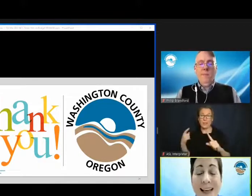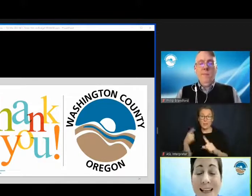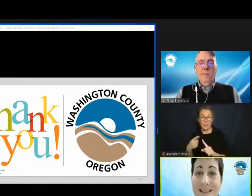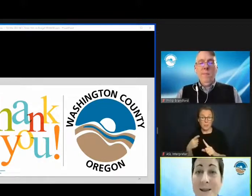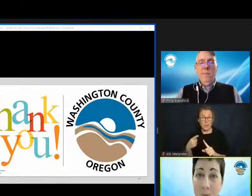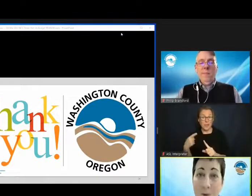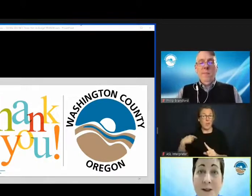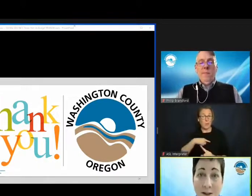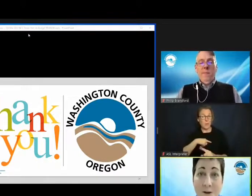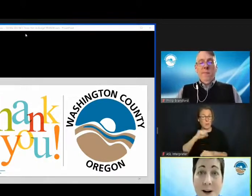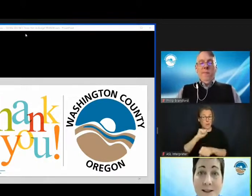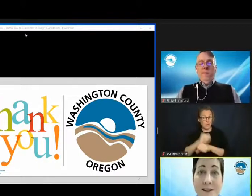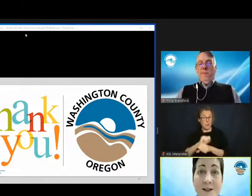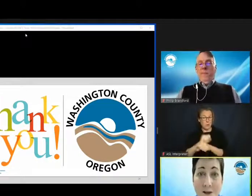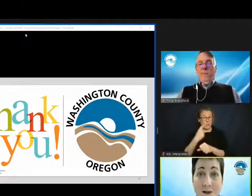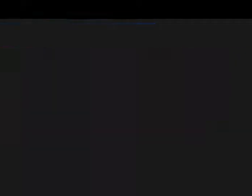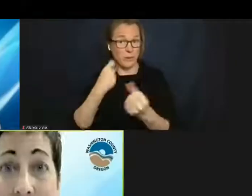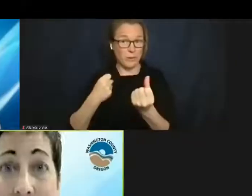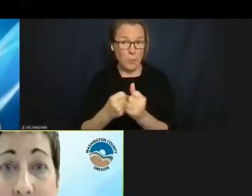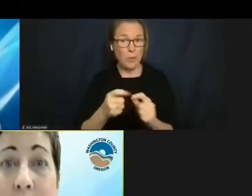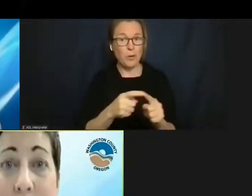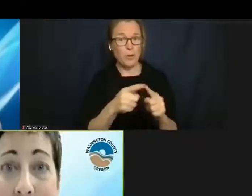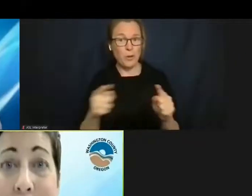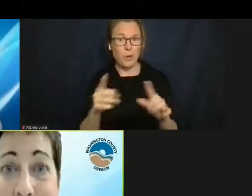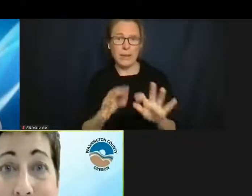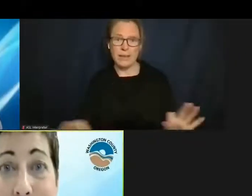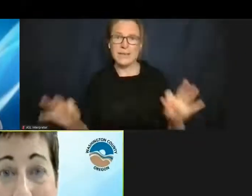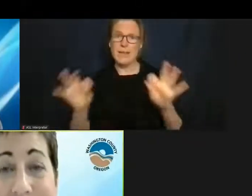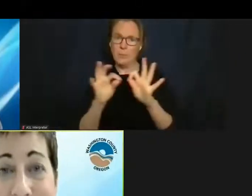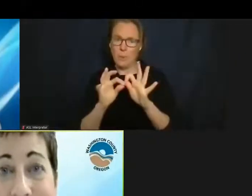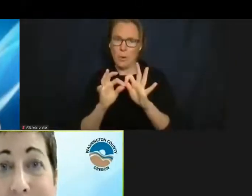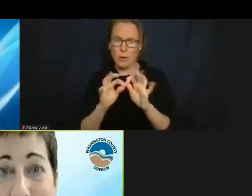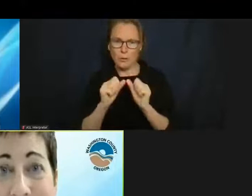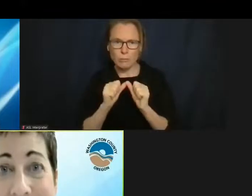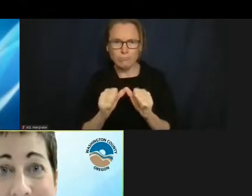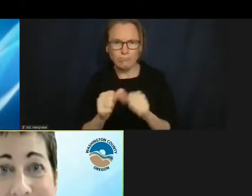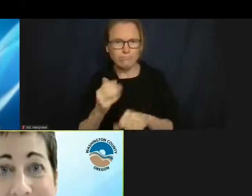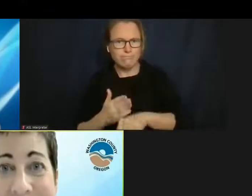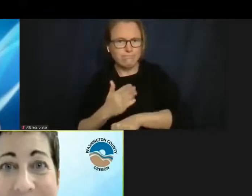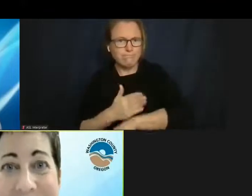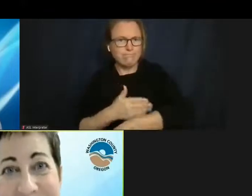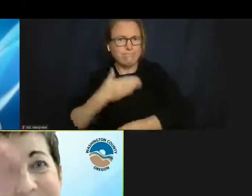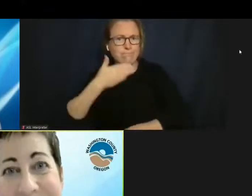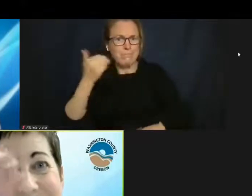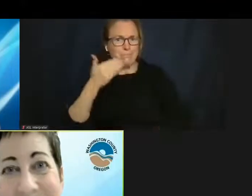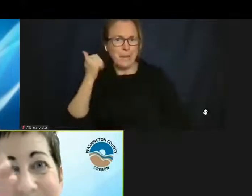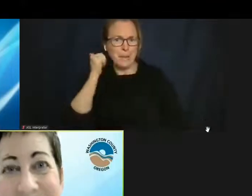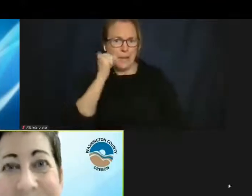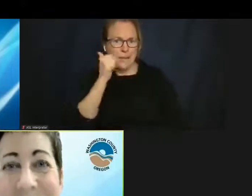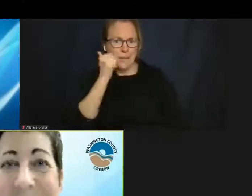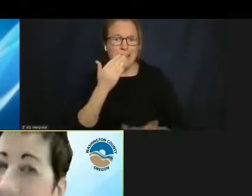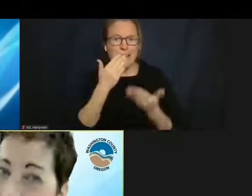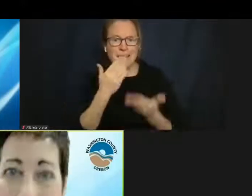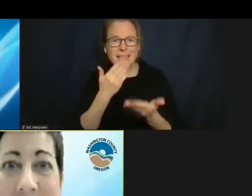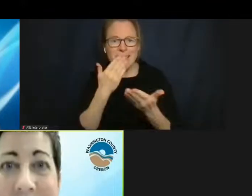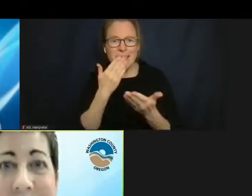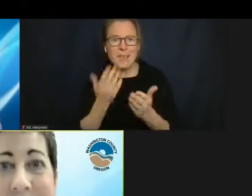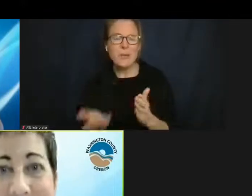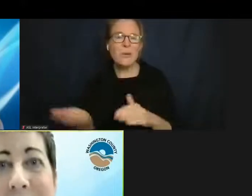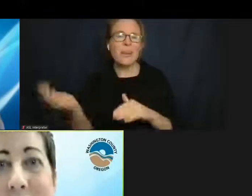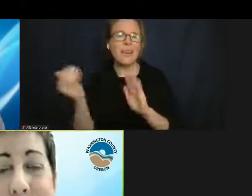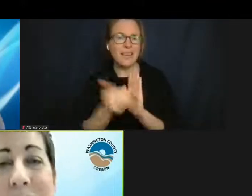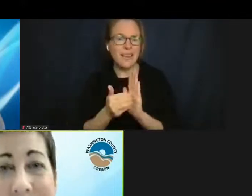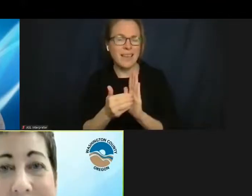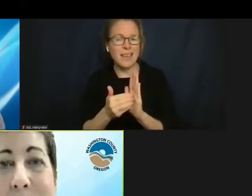you, and it's important to us to strive to do a better job each and every day. Thanks again, and